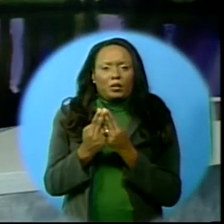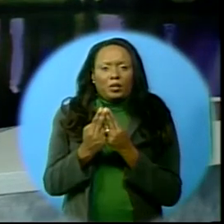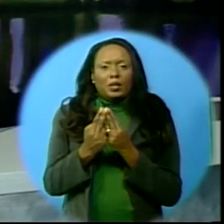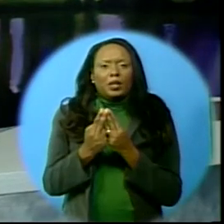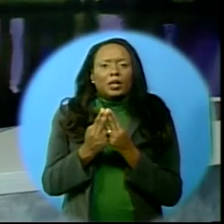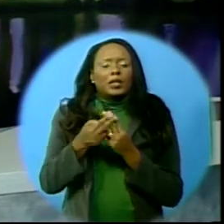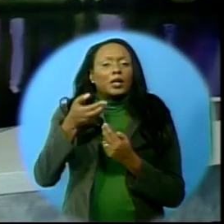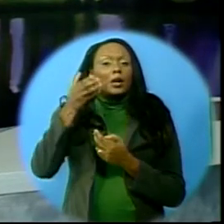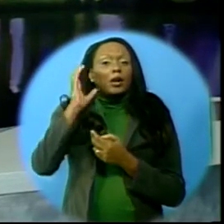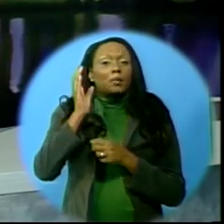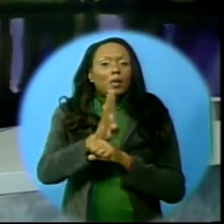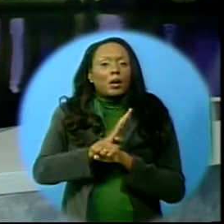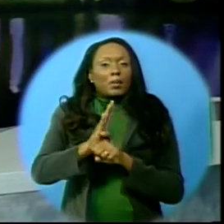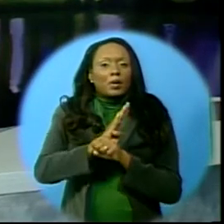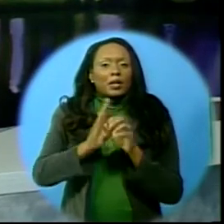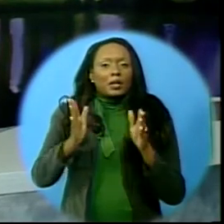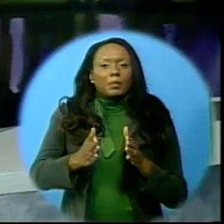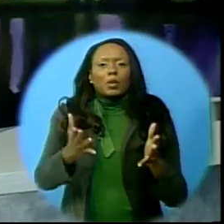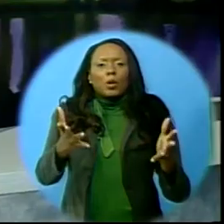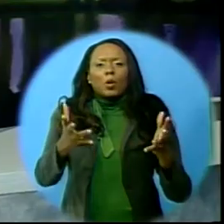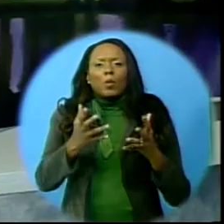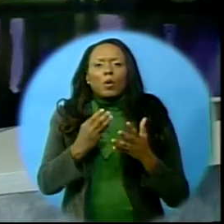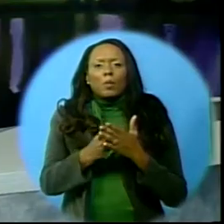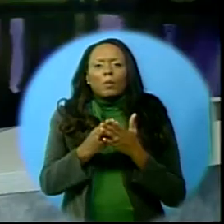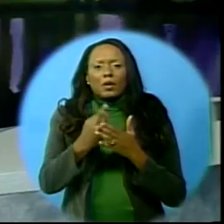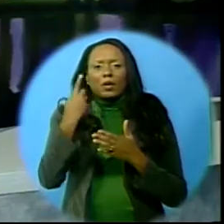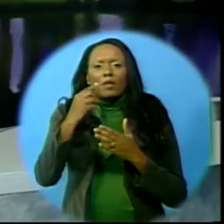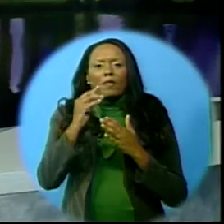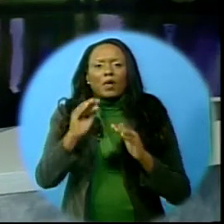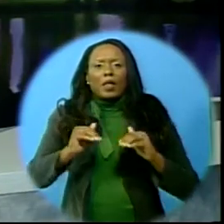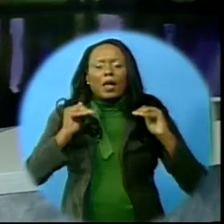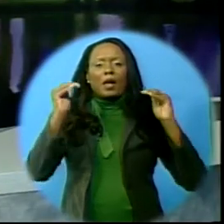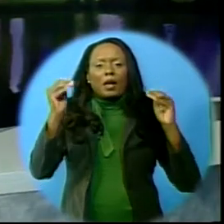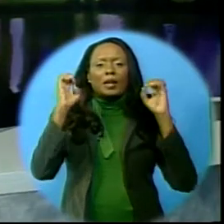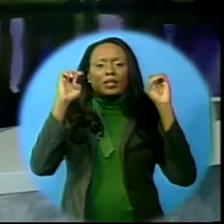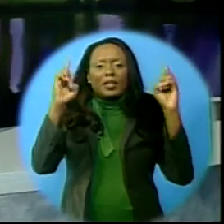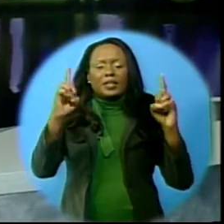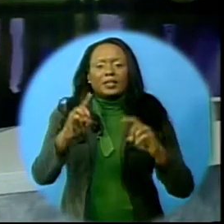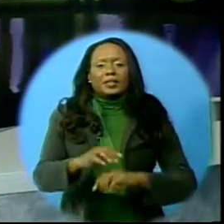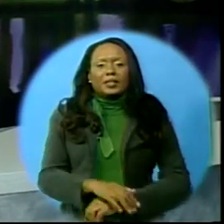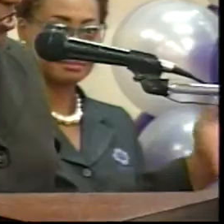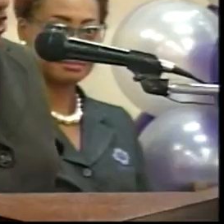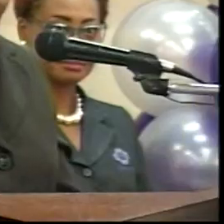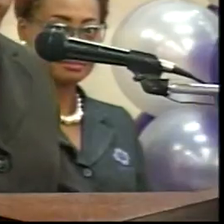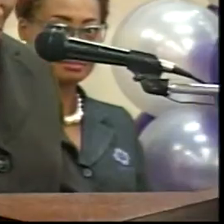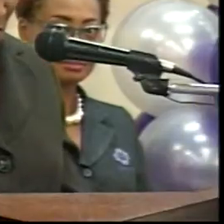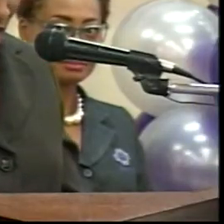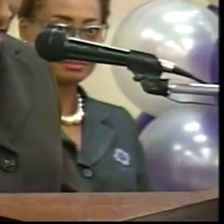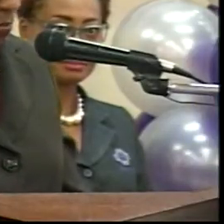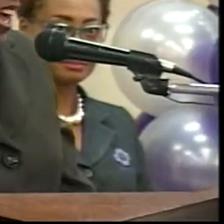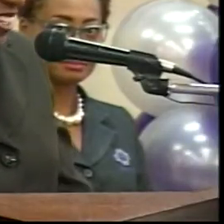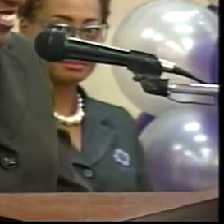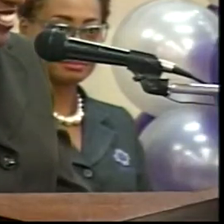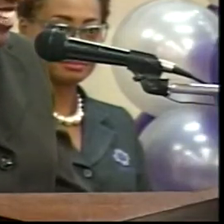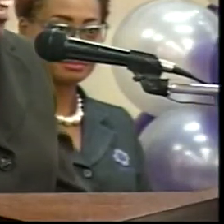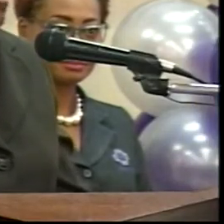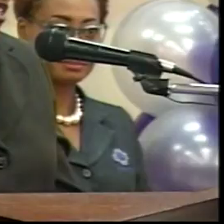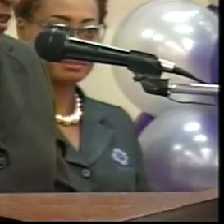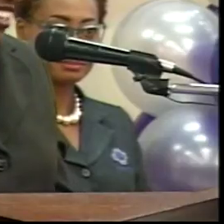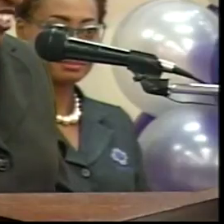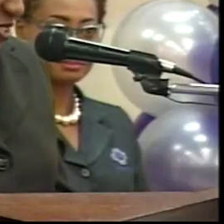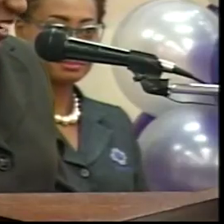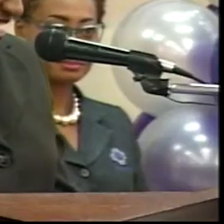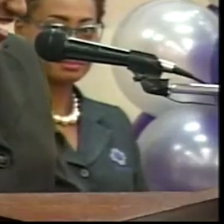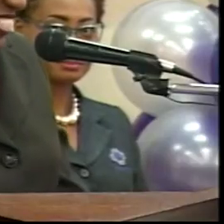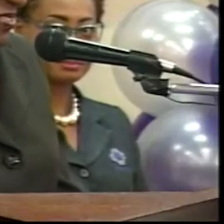of Barbadians seeking financing for their tertiary level education. we have introduced the SMART part. I mean,